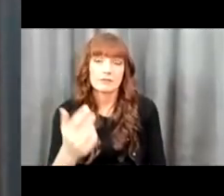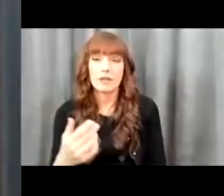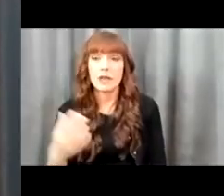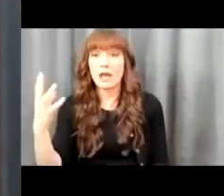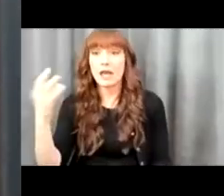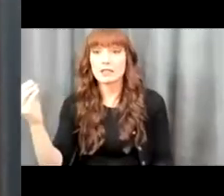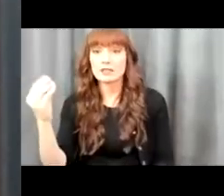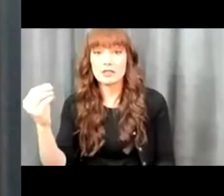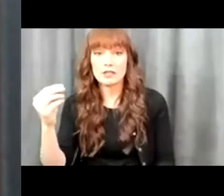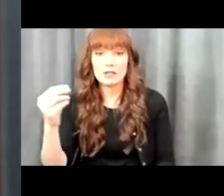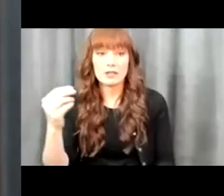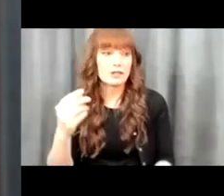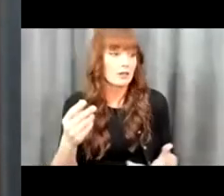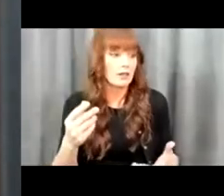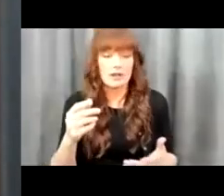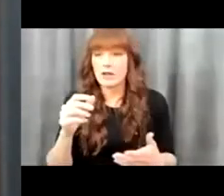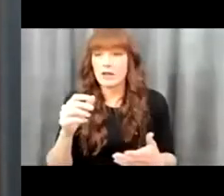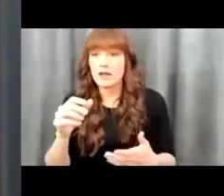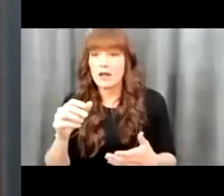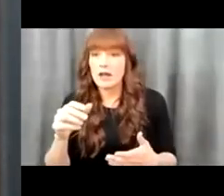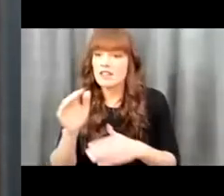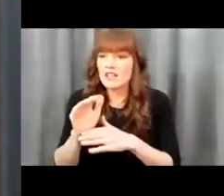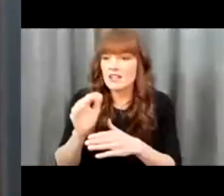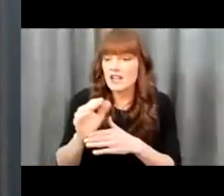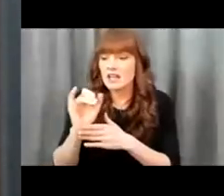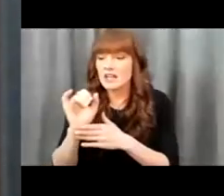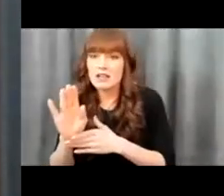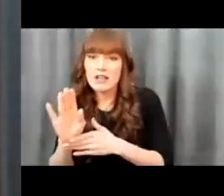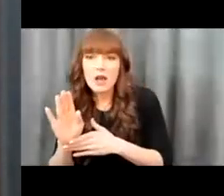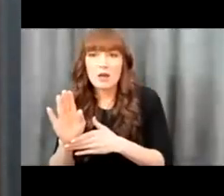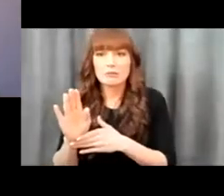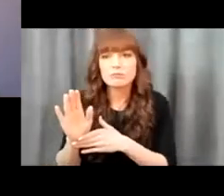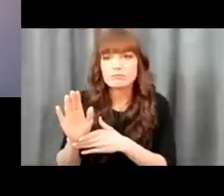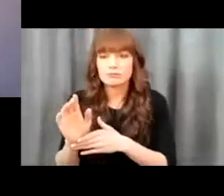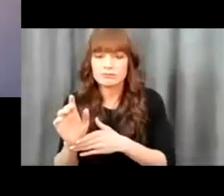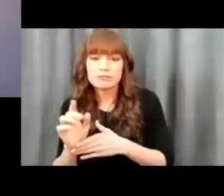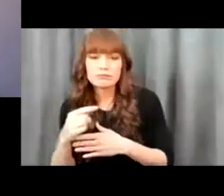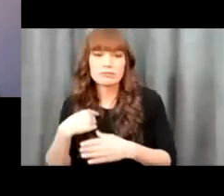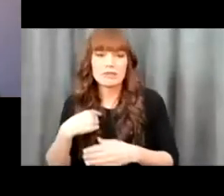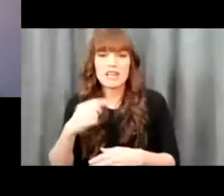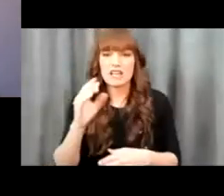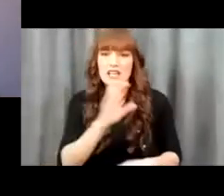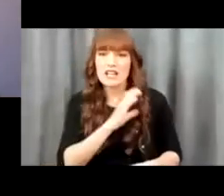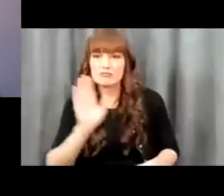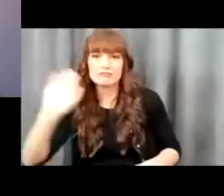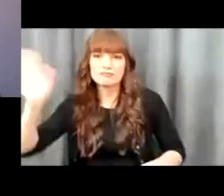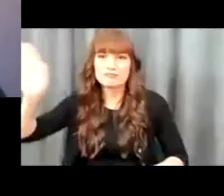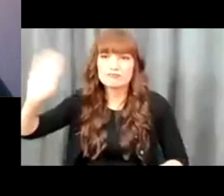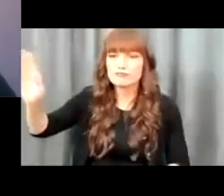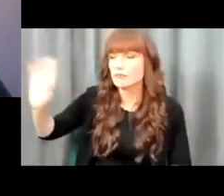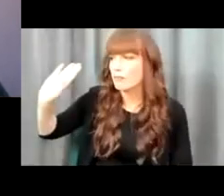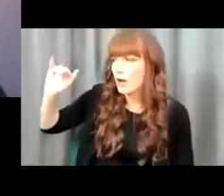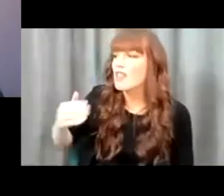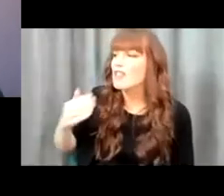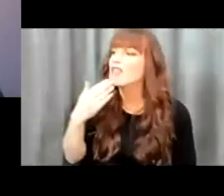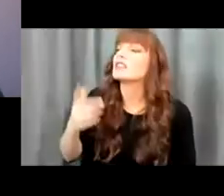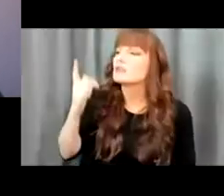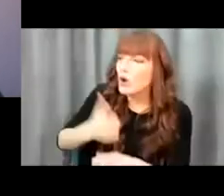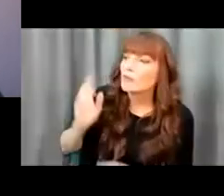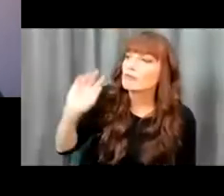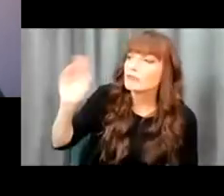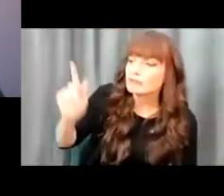Exterior, Amplify nightclub that night. Clinton waves at Fernando as he climbs out of the SUV. Thanks,